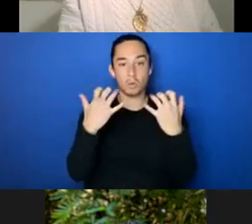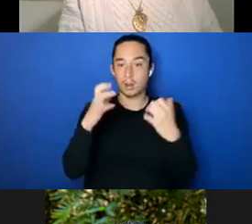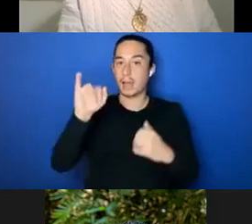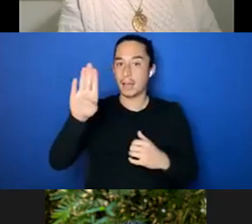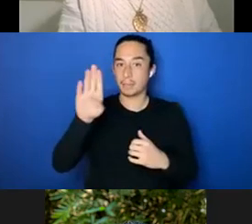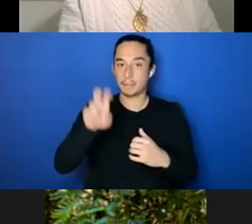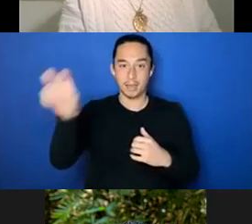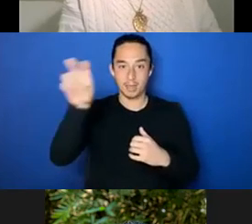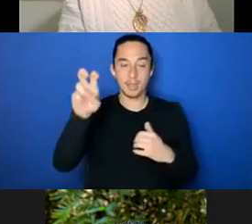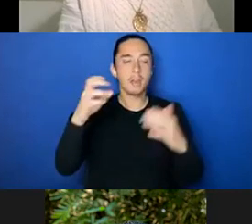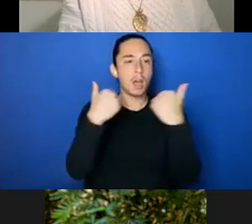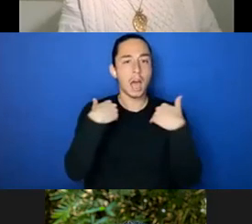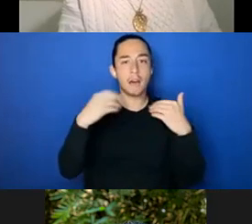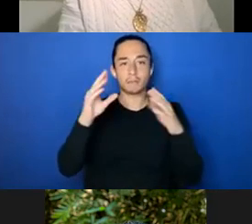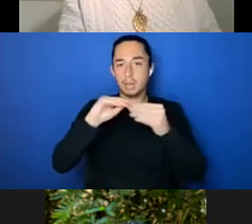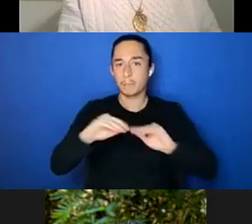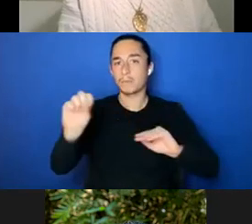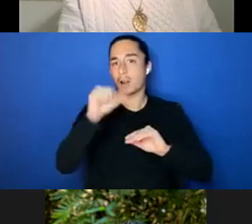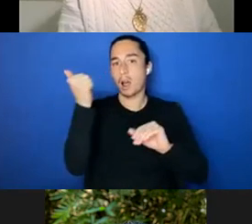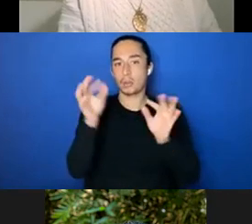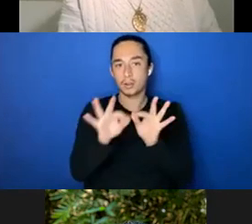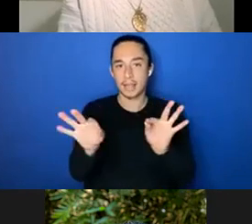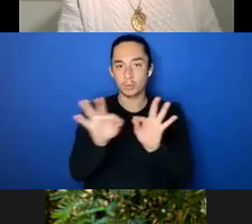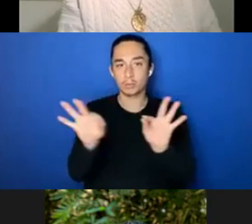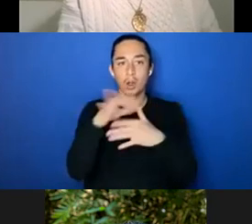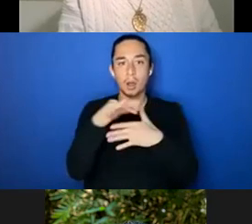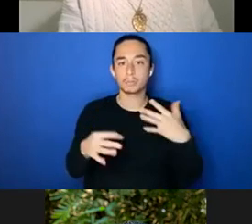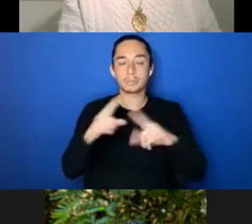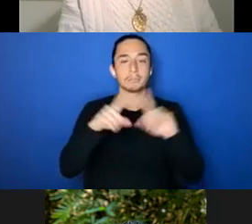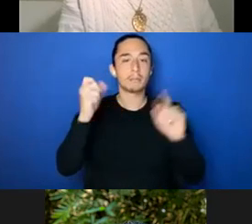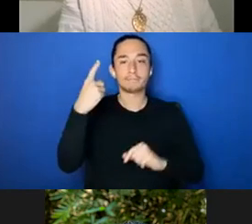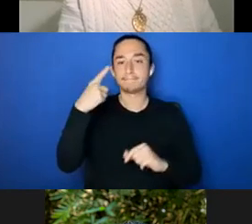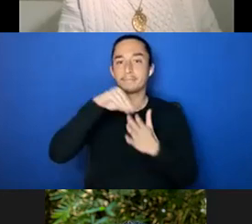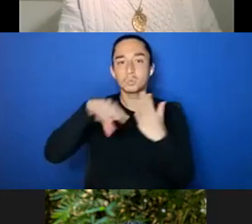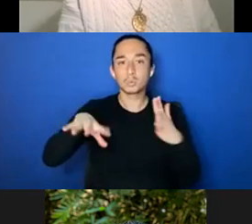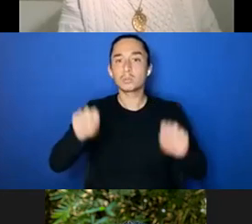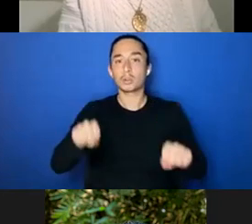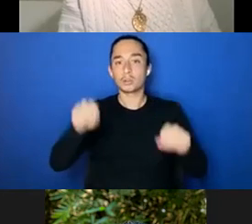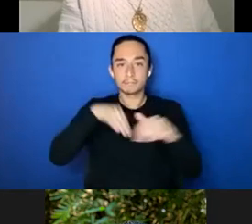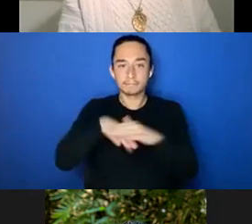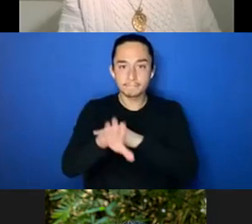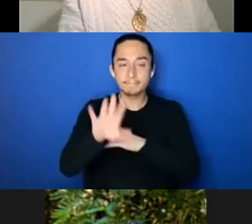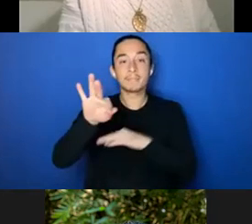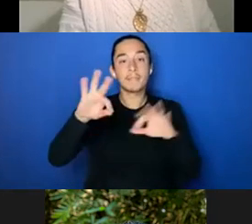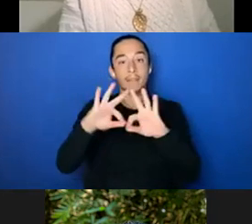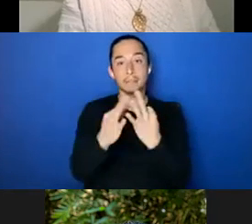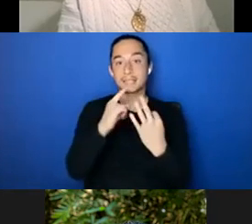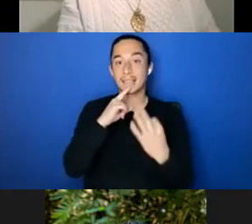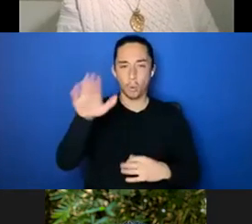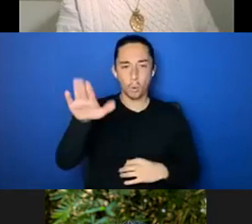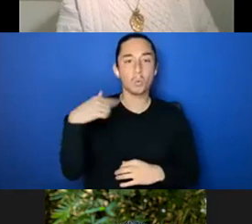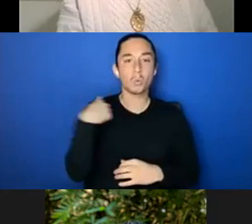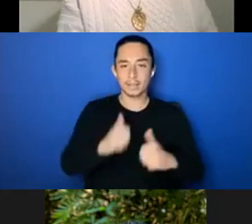said, there are a number of other language options, but a student could come in and if their family said, you know, we live in